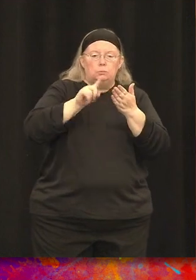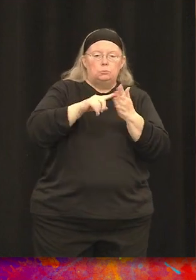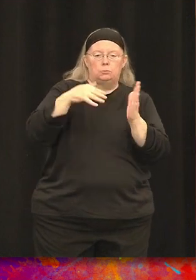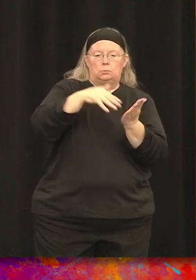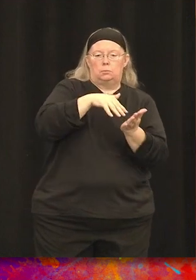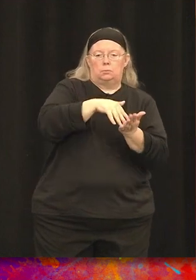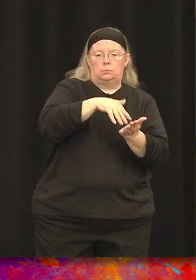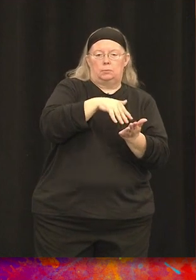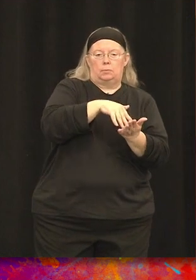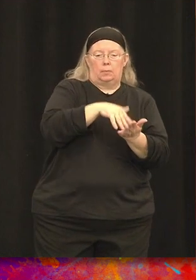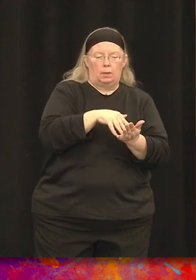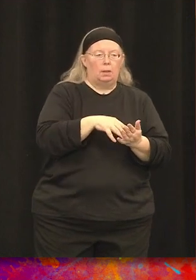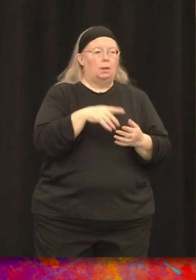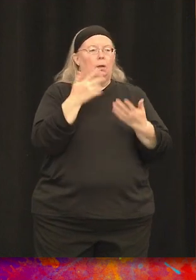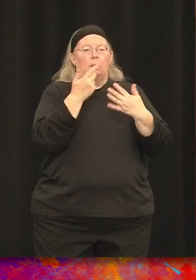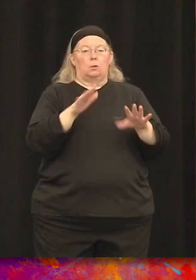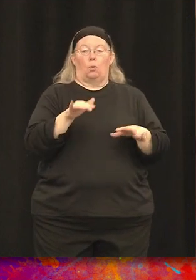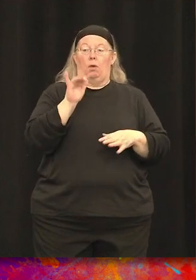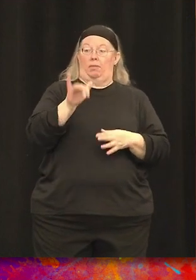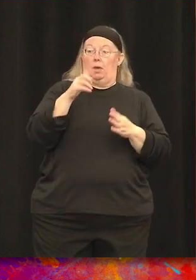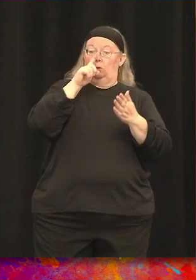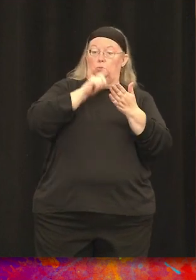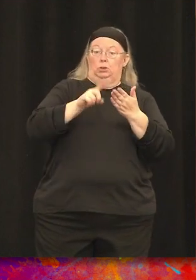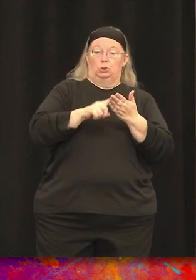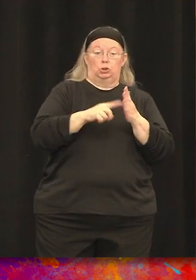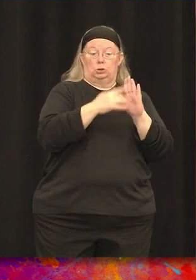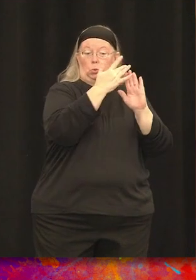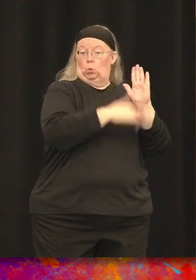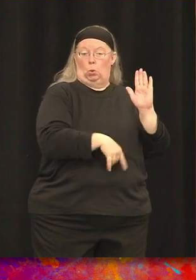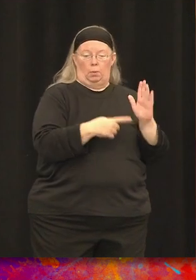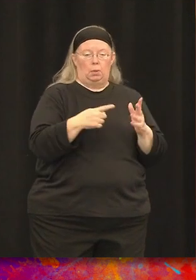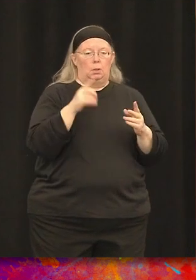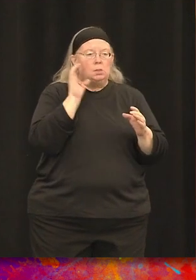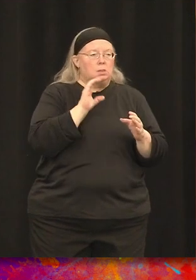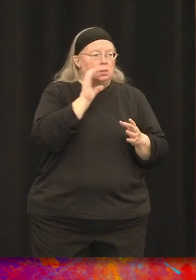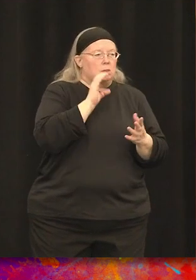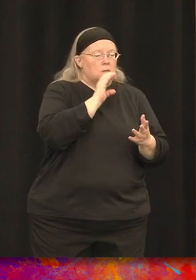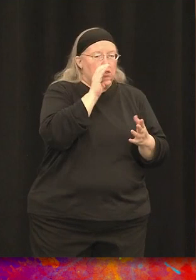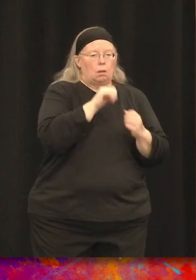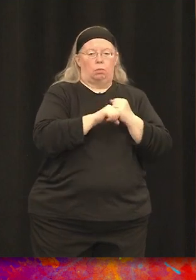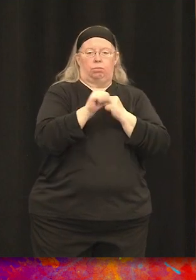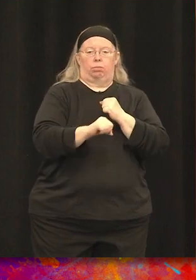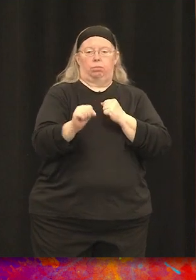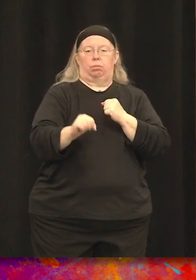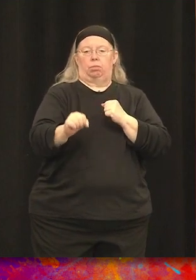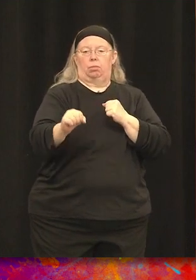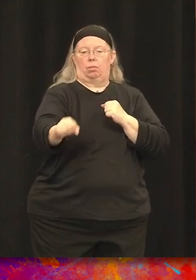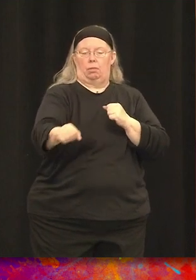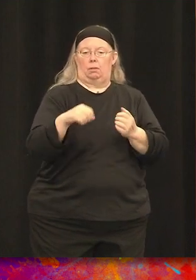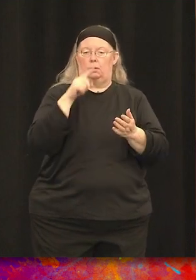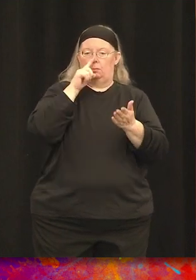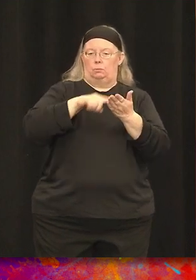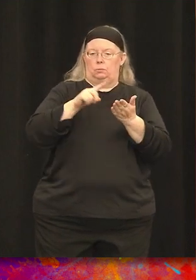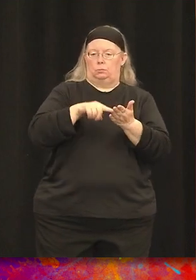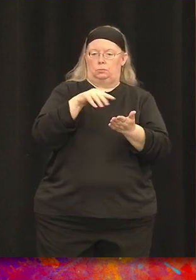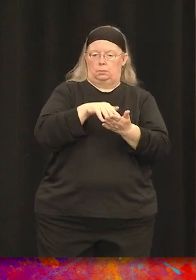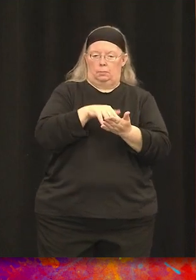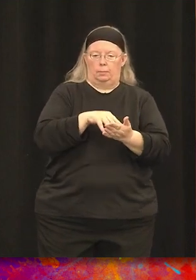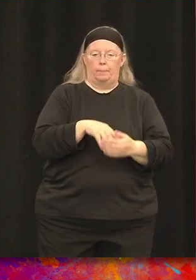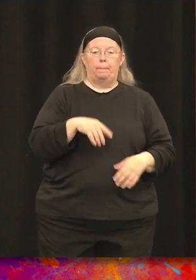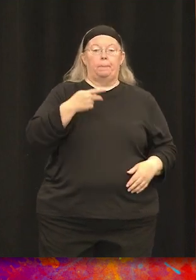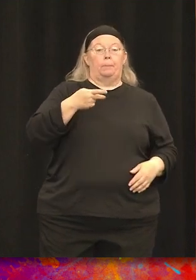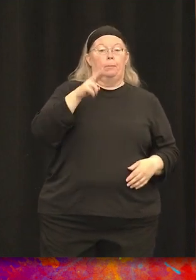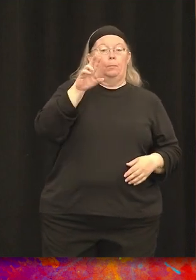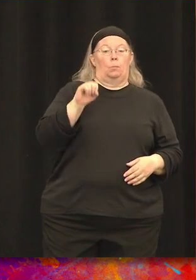with ProQR Therapeutics, as we support their clinical trial enrollment for the first ever final stage trial specific to